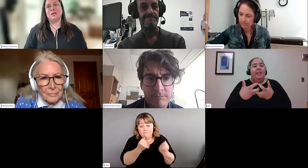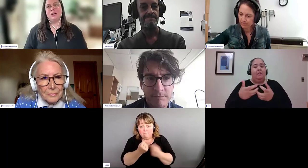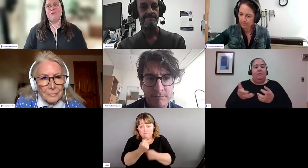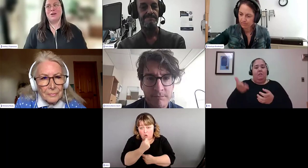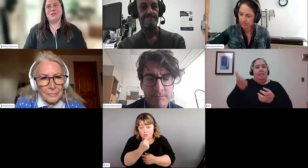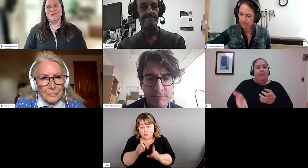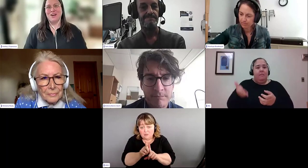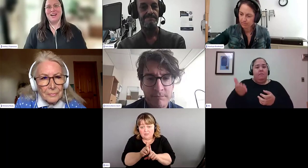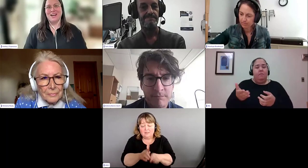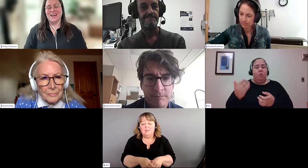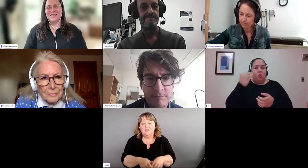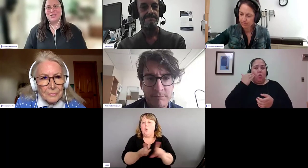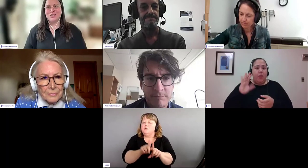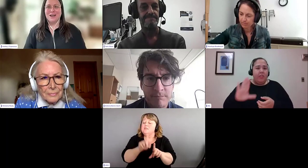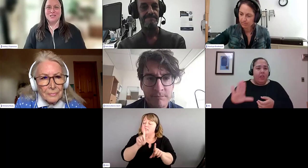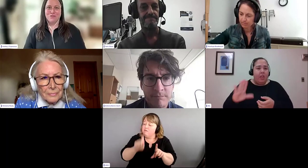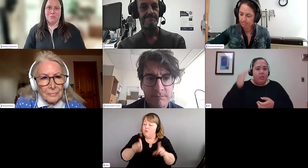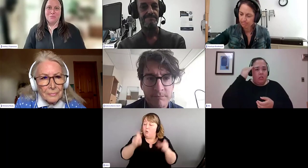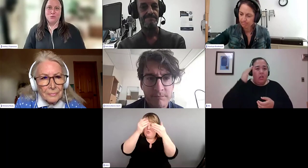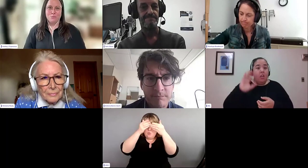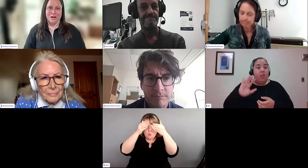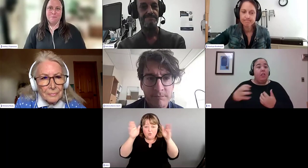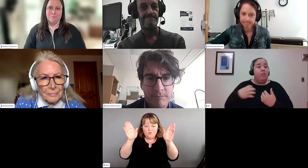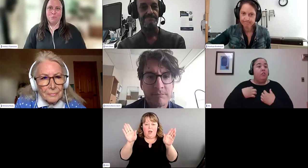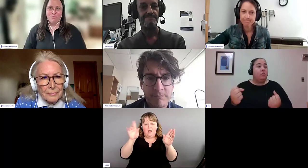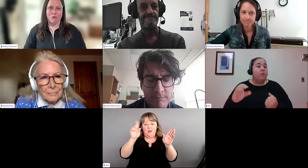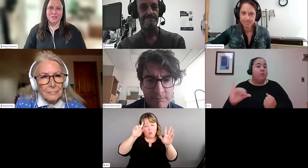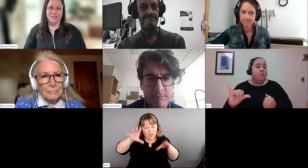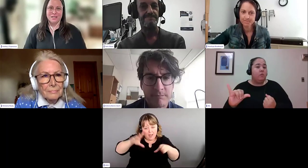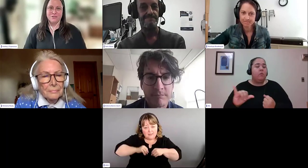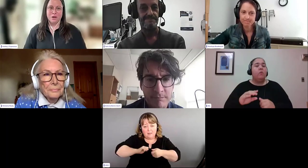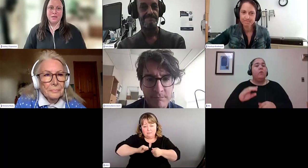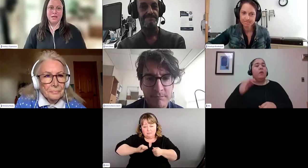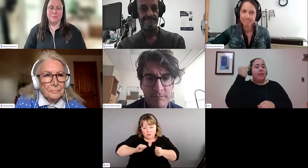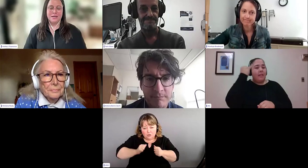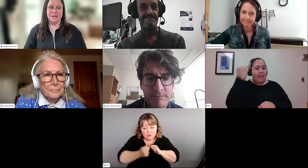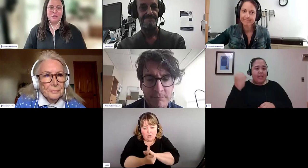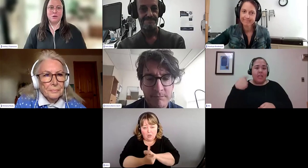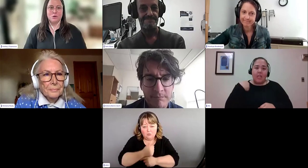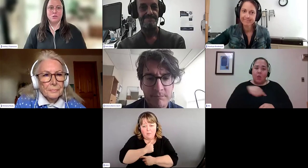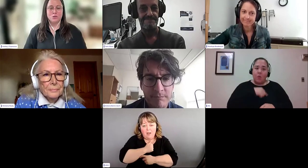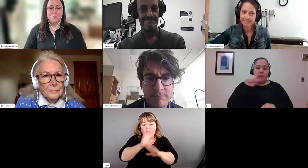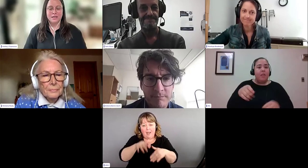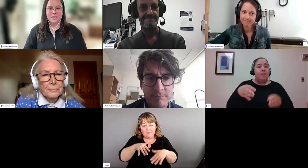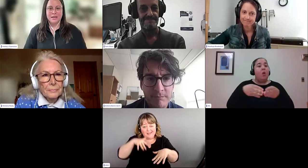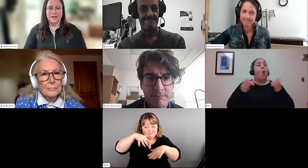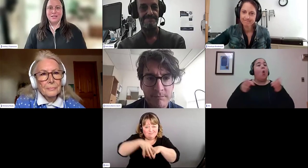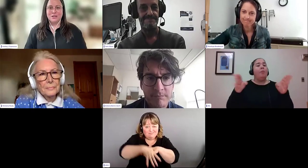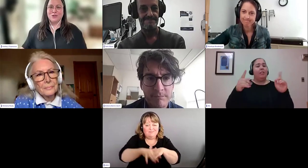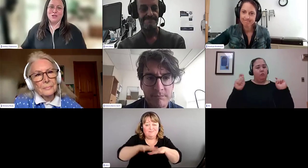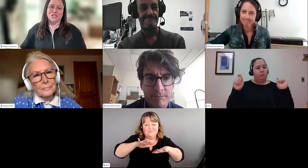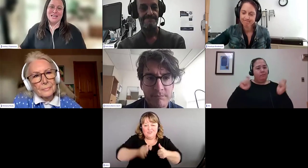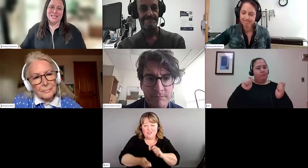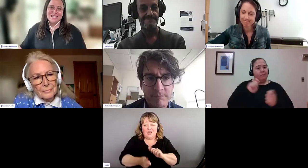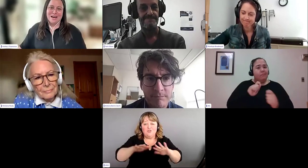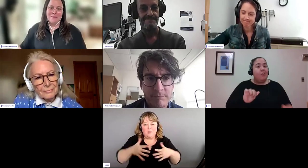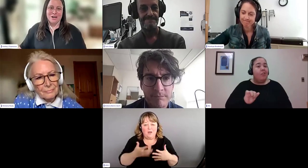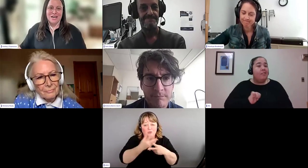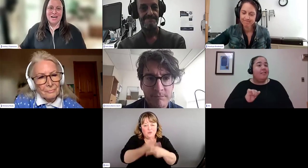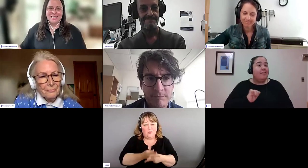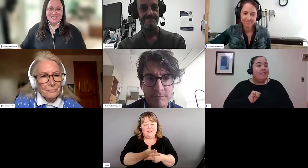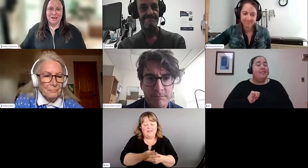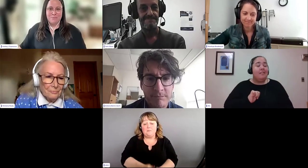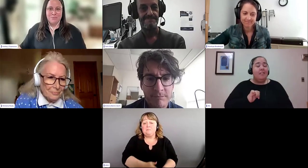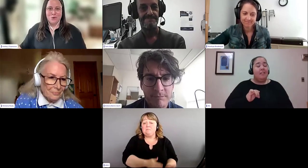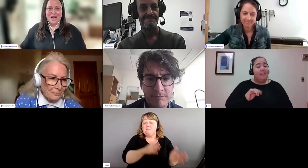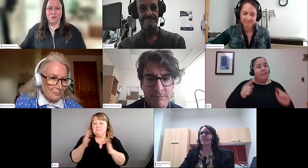strength also. And also the idea that we need to be open to transform ourselves, to be able to transform the way in